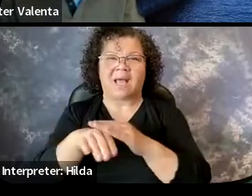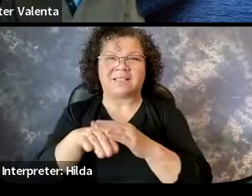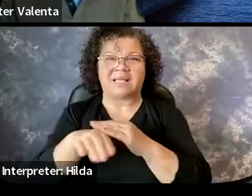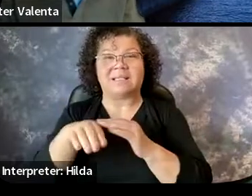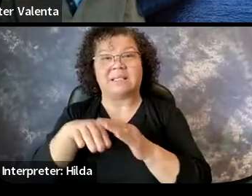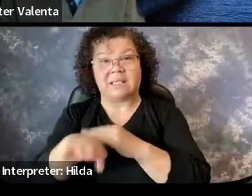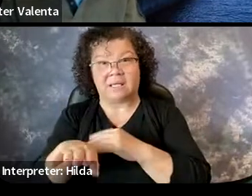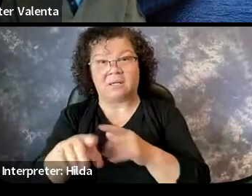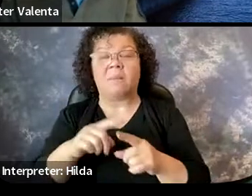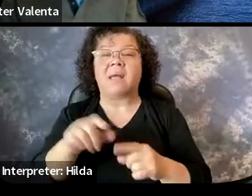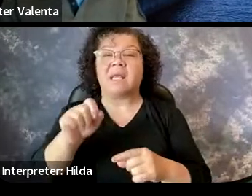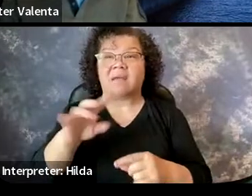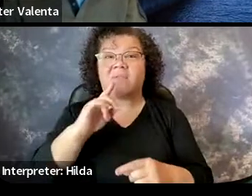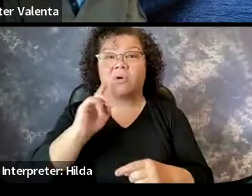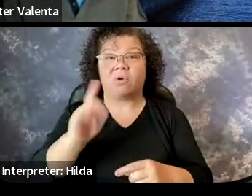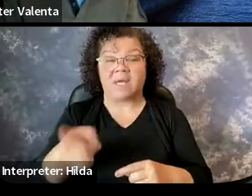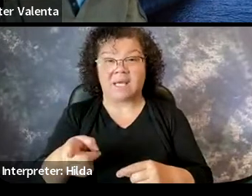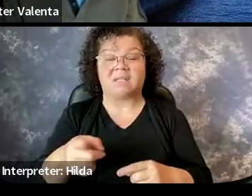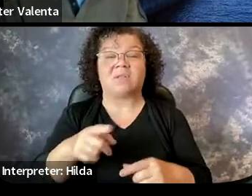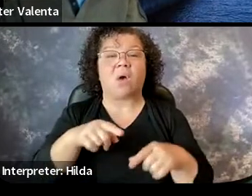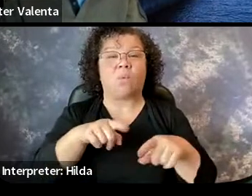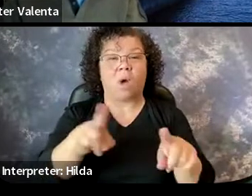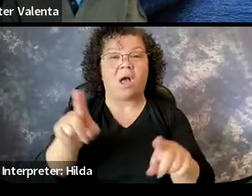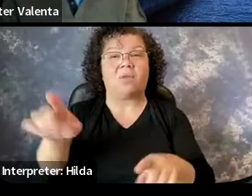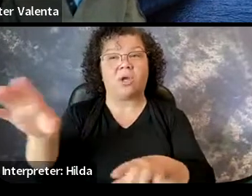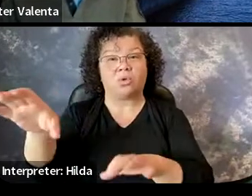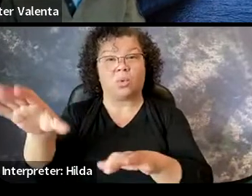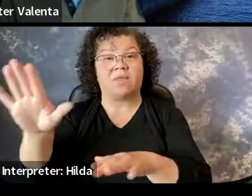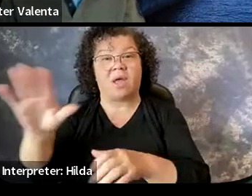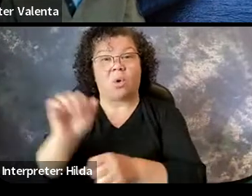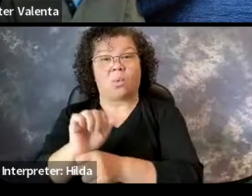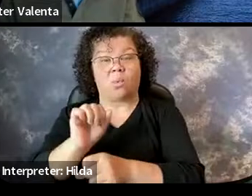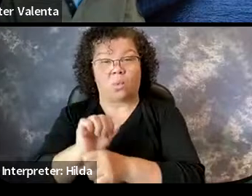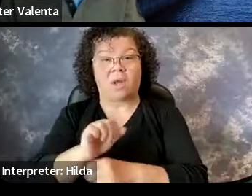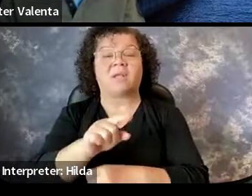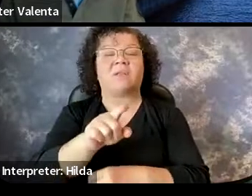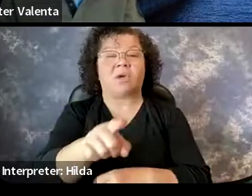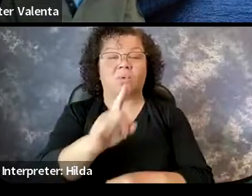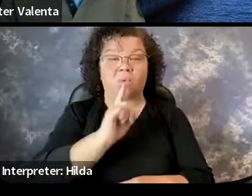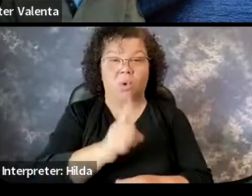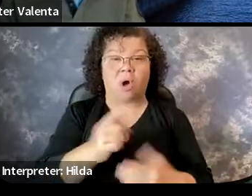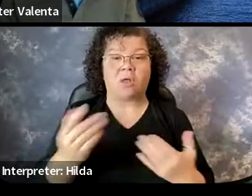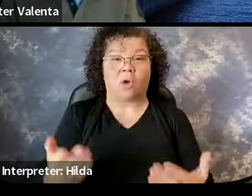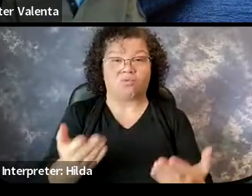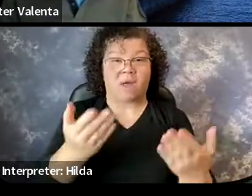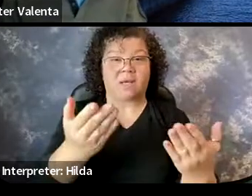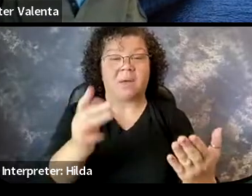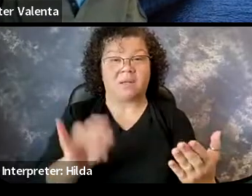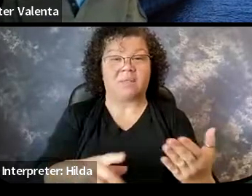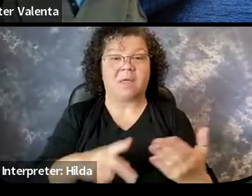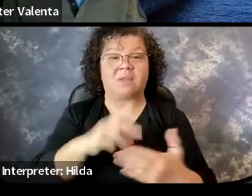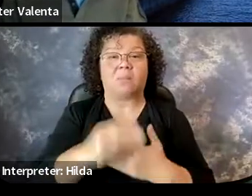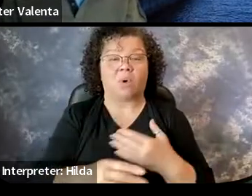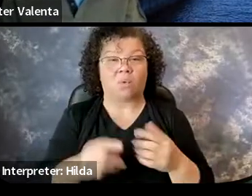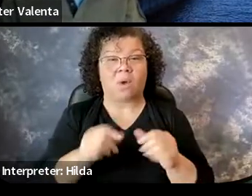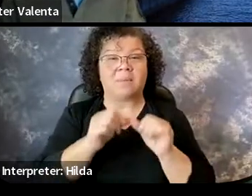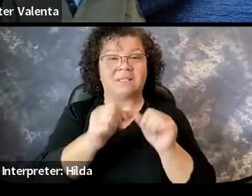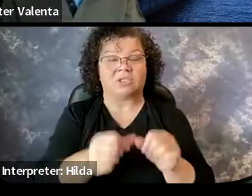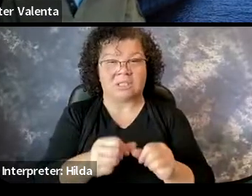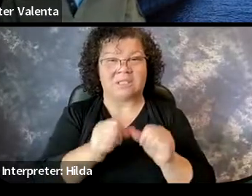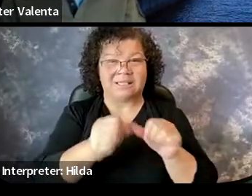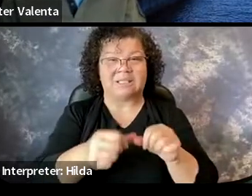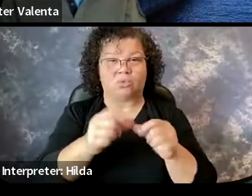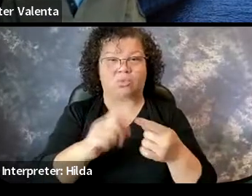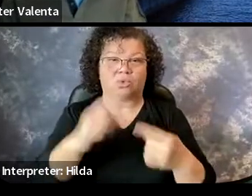if there is, as they're doing their work, that continues to be something you all are recommending the program continue to consider as they move the work